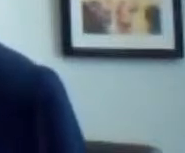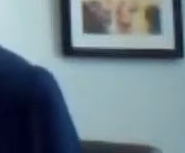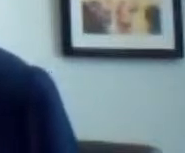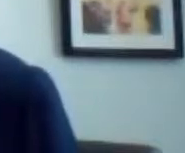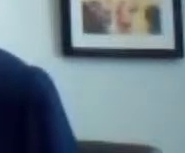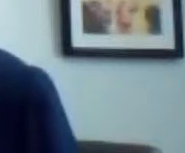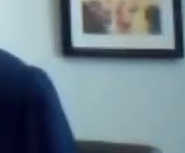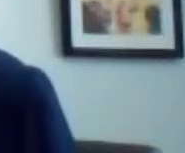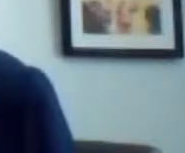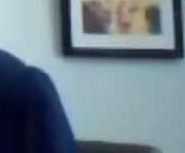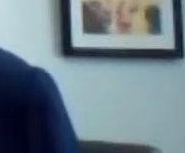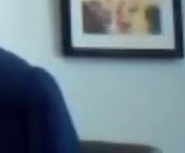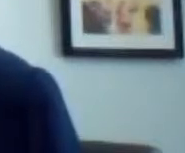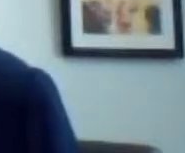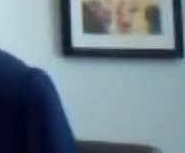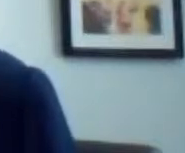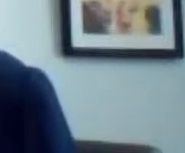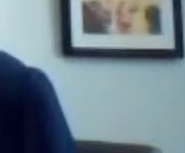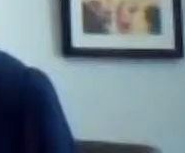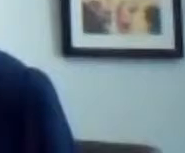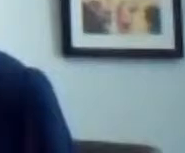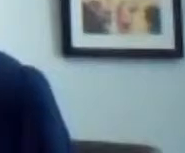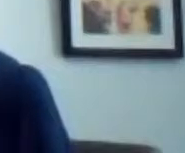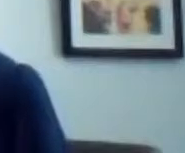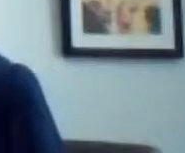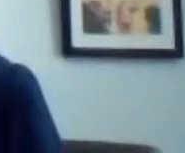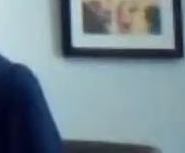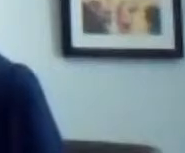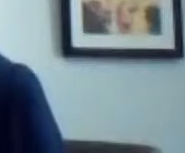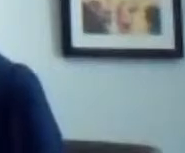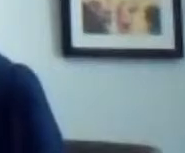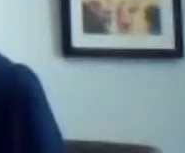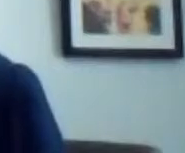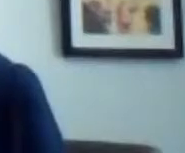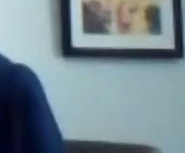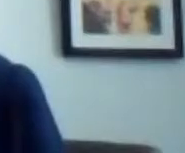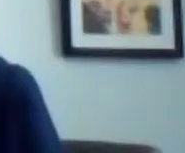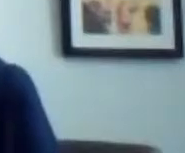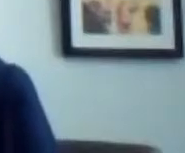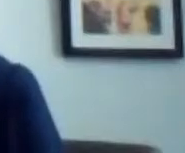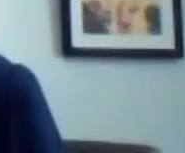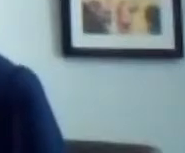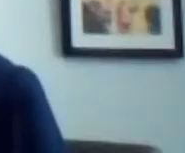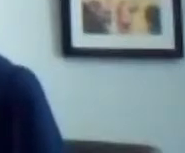everybody's paying attention to her work very carefully, and